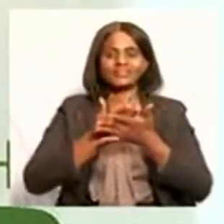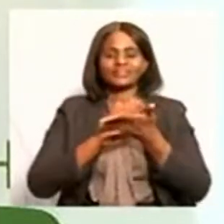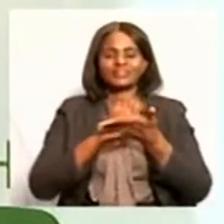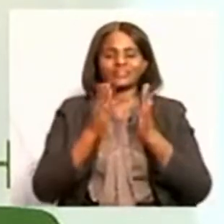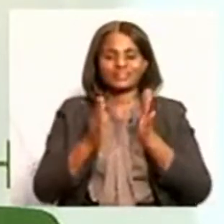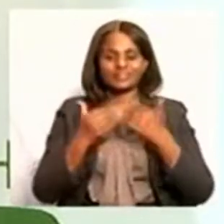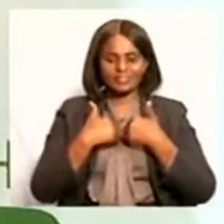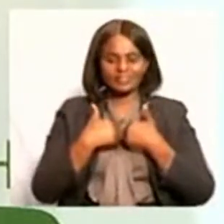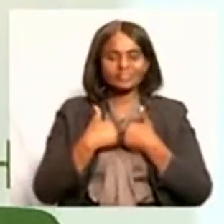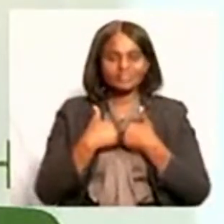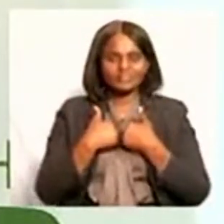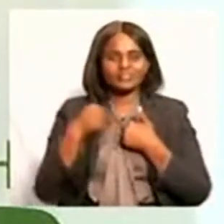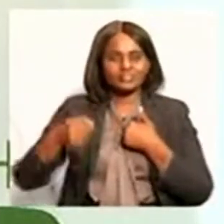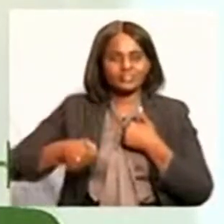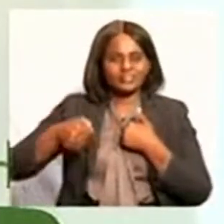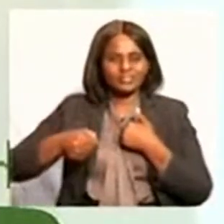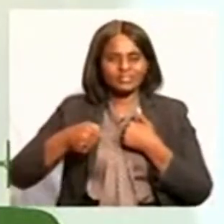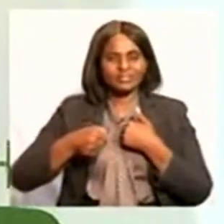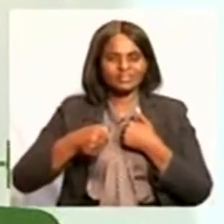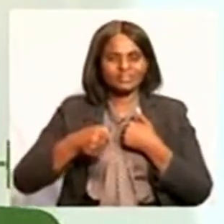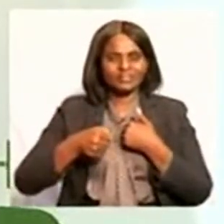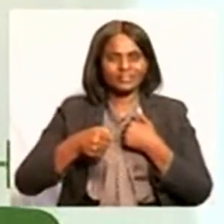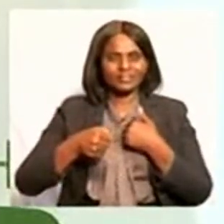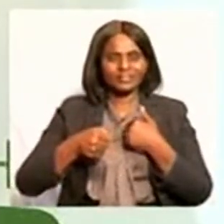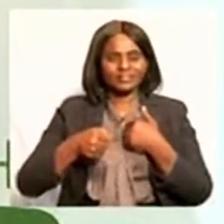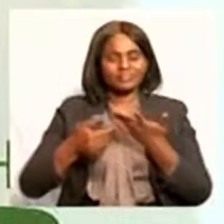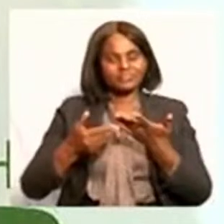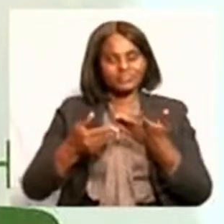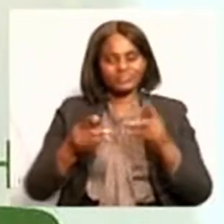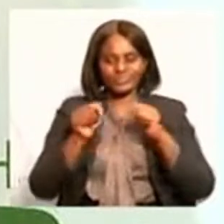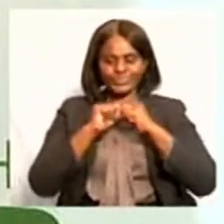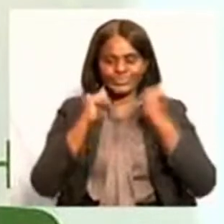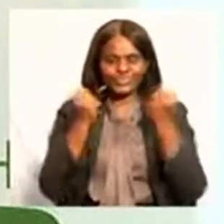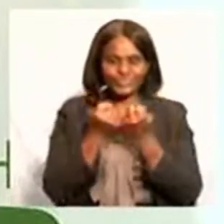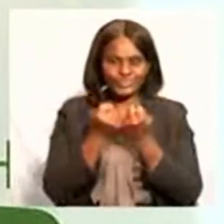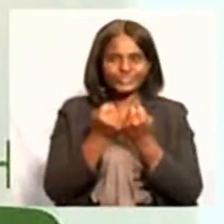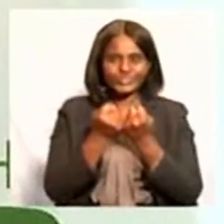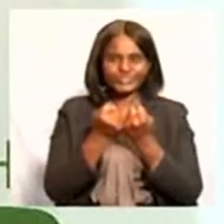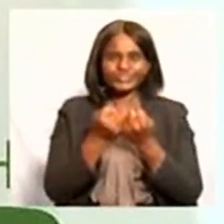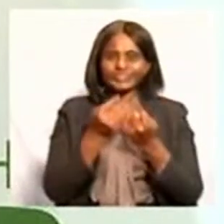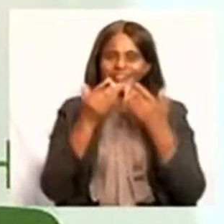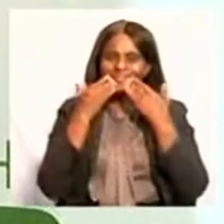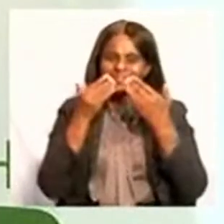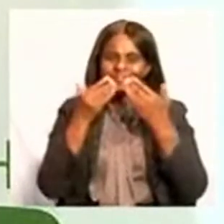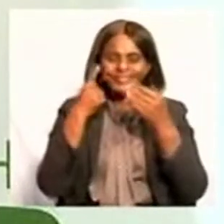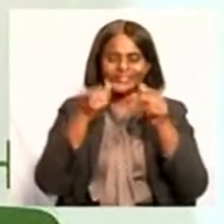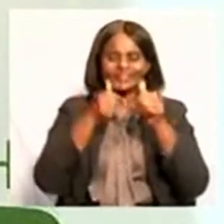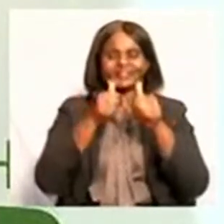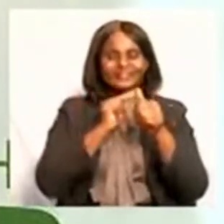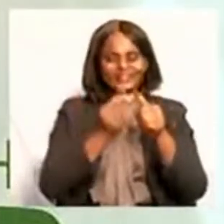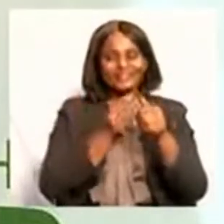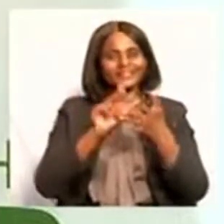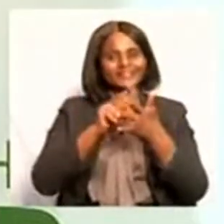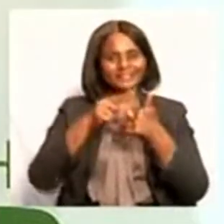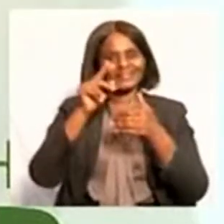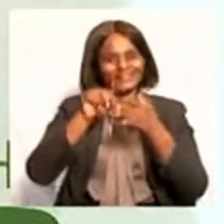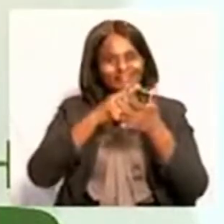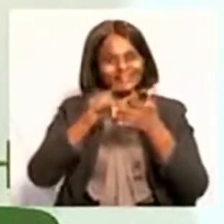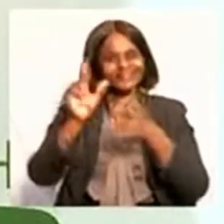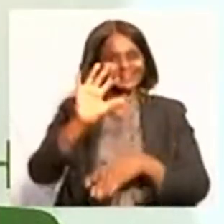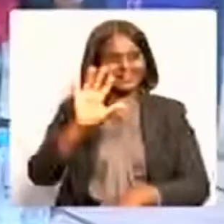interpretation, Chora Kaoma. And on behalf of the entire production team, we sincerely thank you for following our program. We'll see you next week.